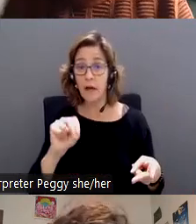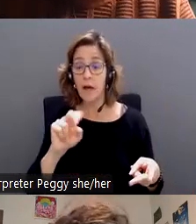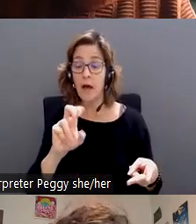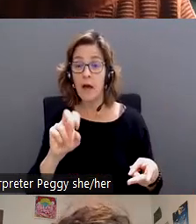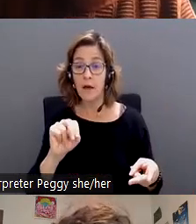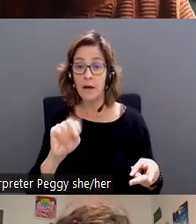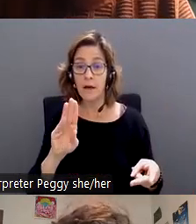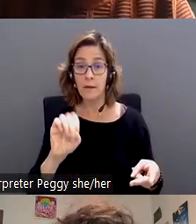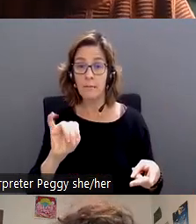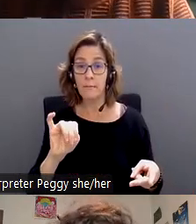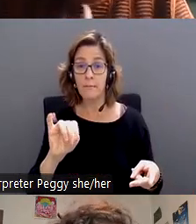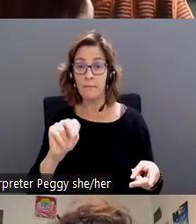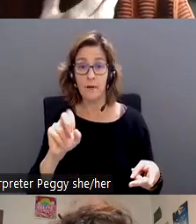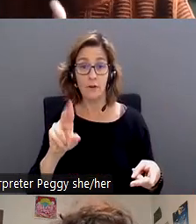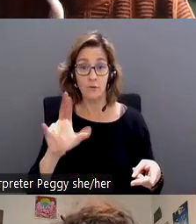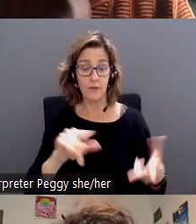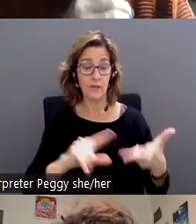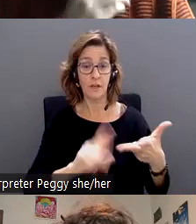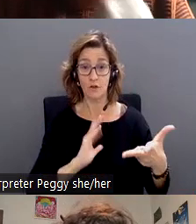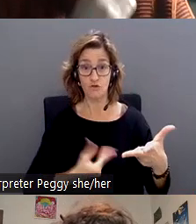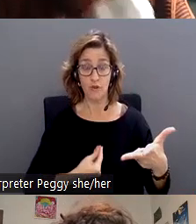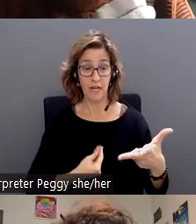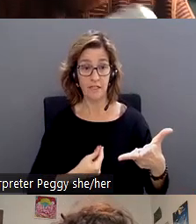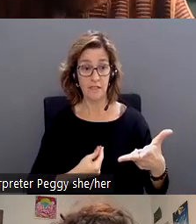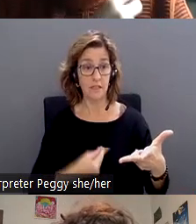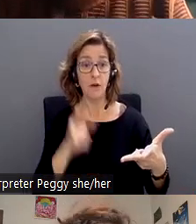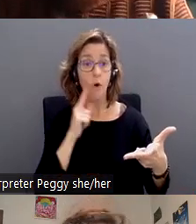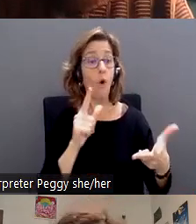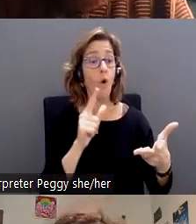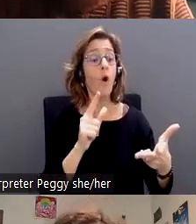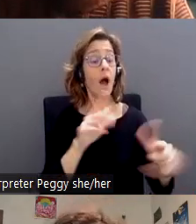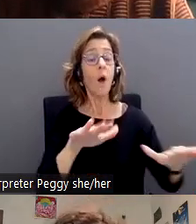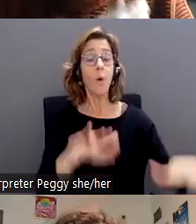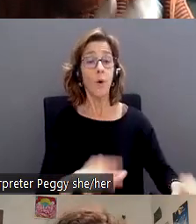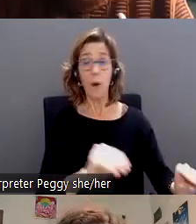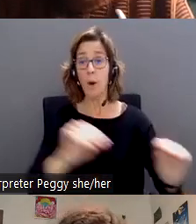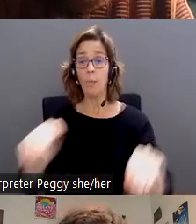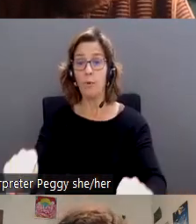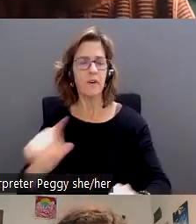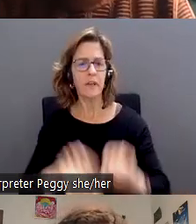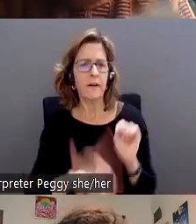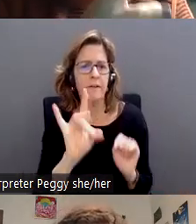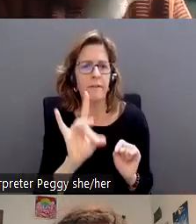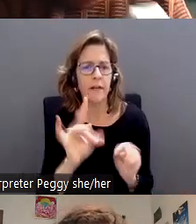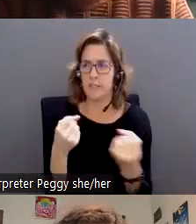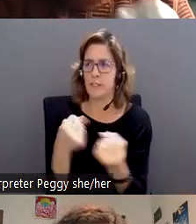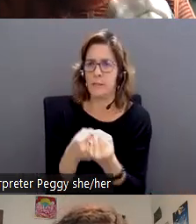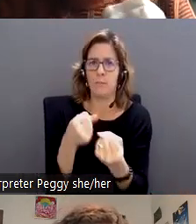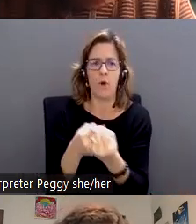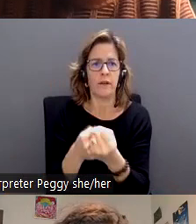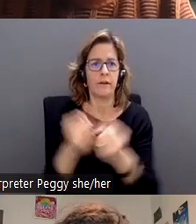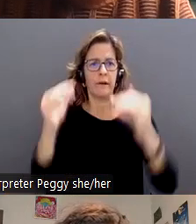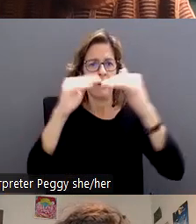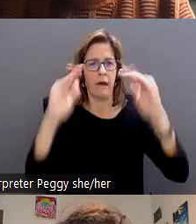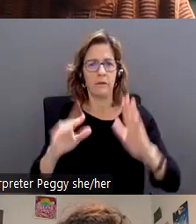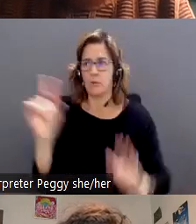can't move on in terms of finding the next step, which is supportive housing. So that's one way in which we're